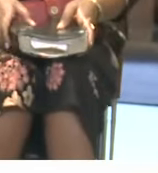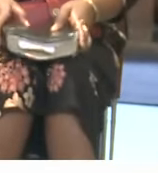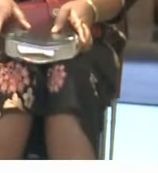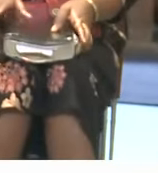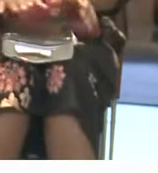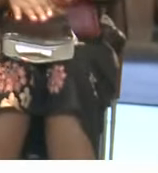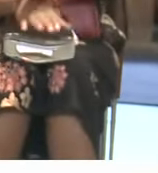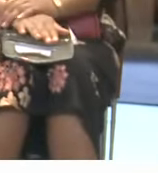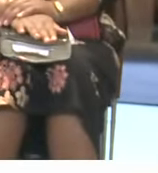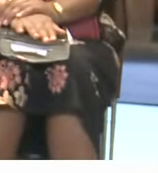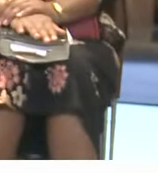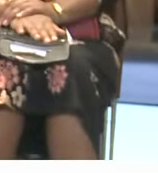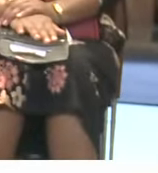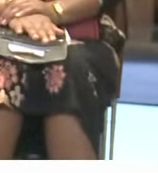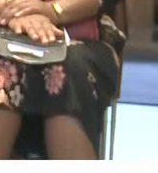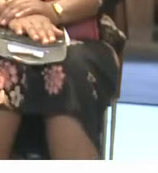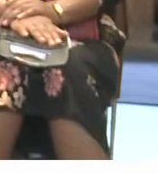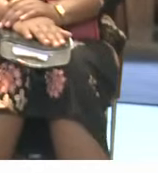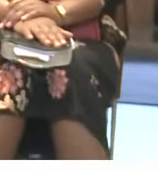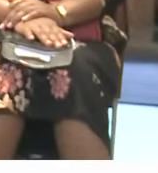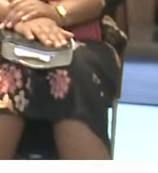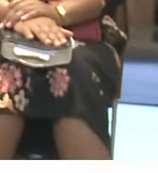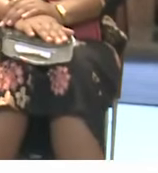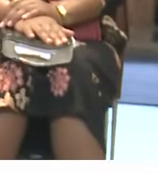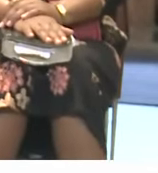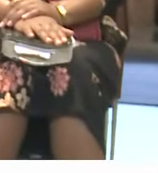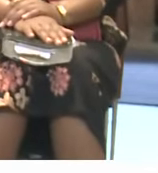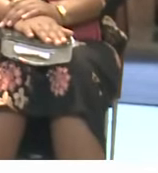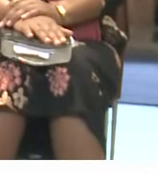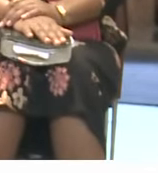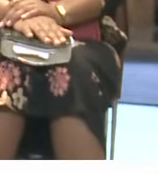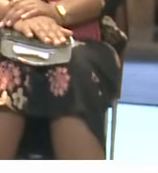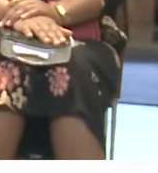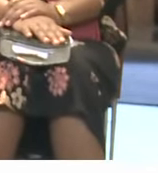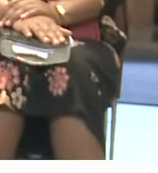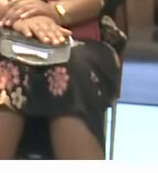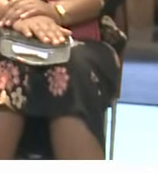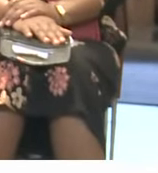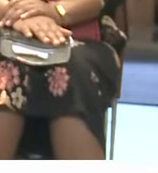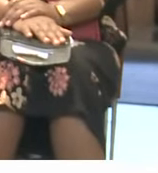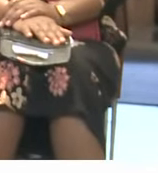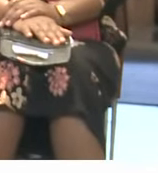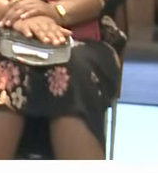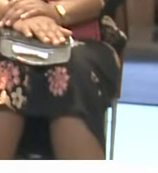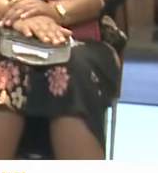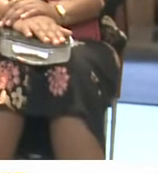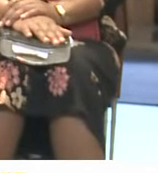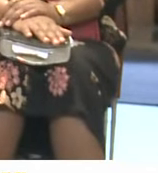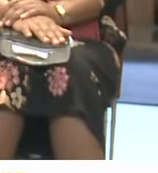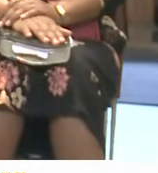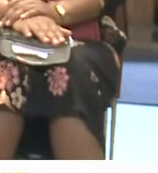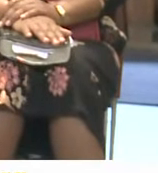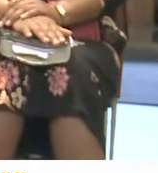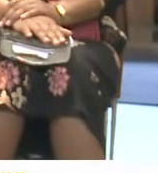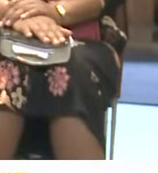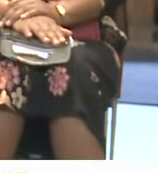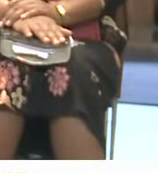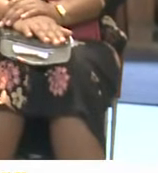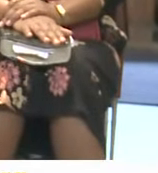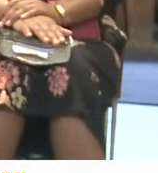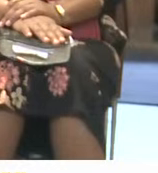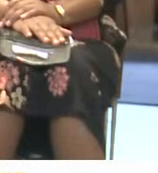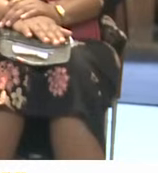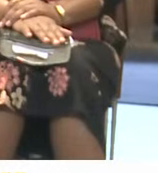music team from Christ Church, Westlands, please make your way as you are from where you are to near the